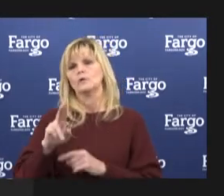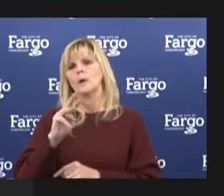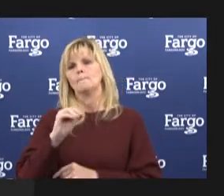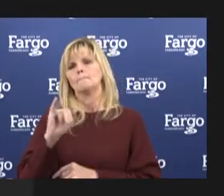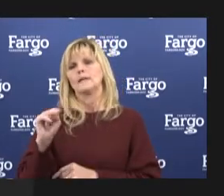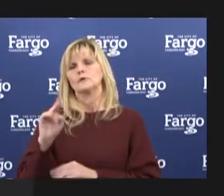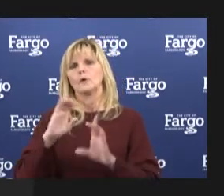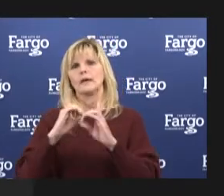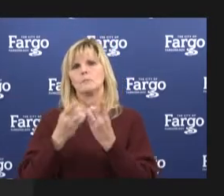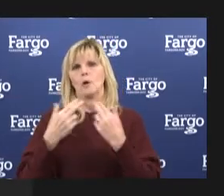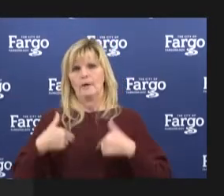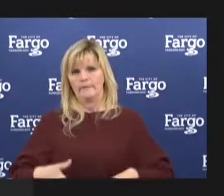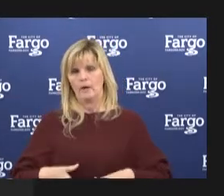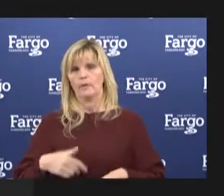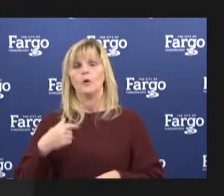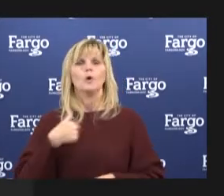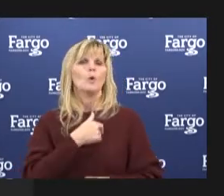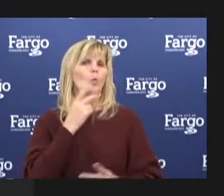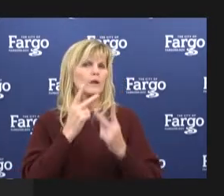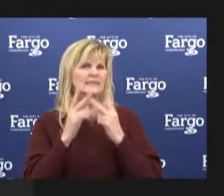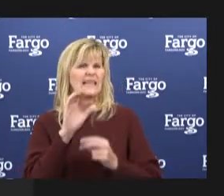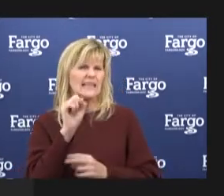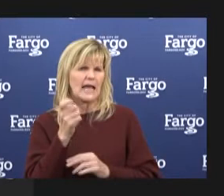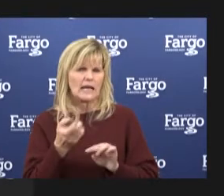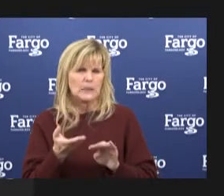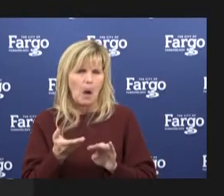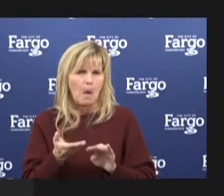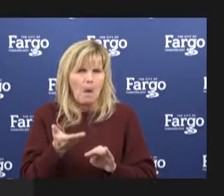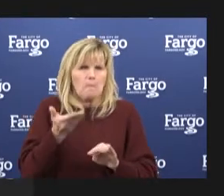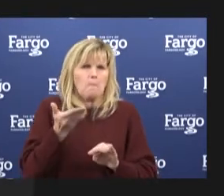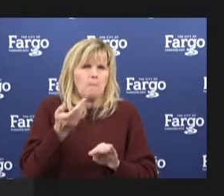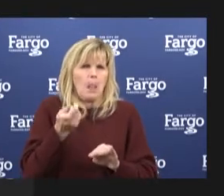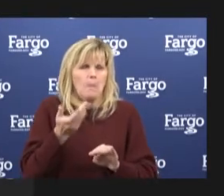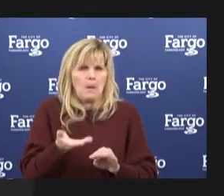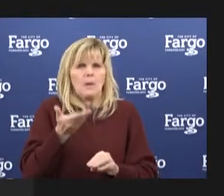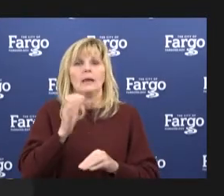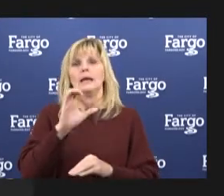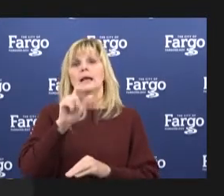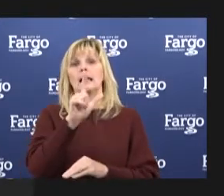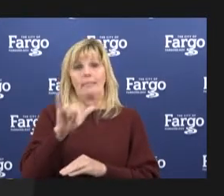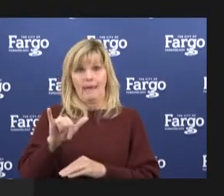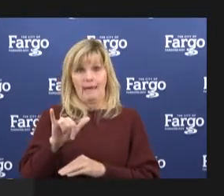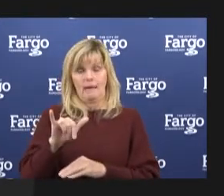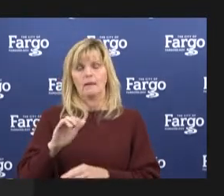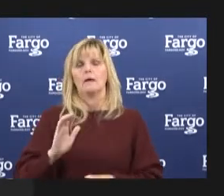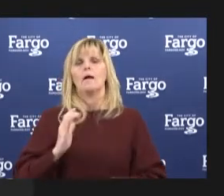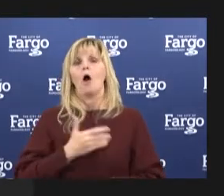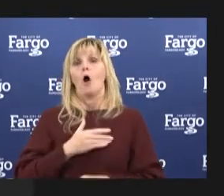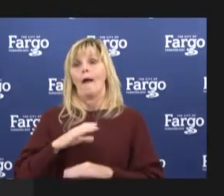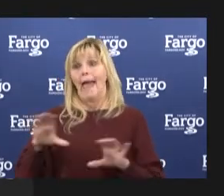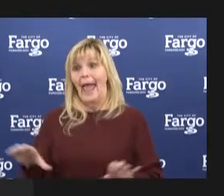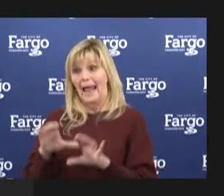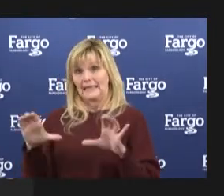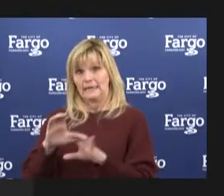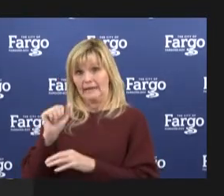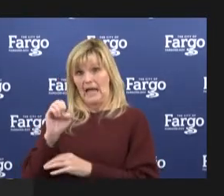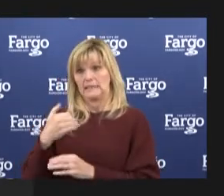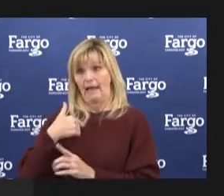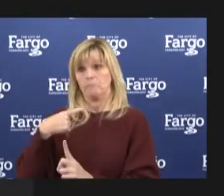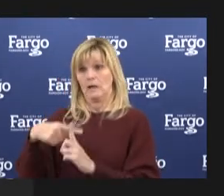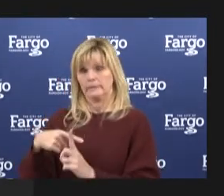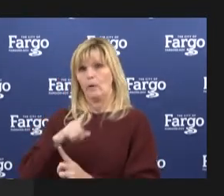of Health. So we're seeing the cases rise a bit. In Clay County, our average active cases are